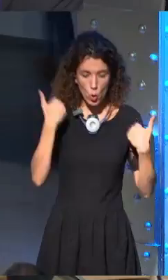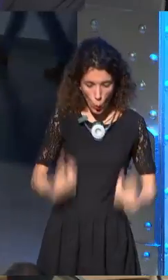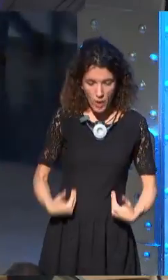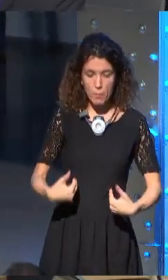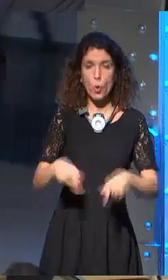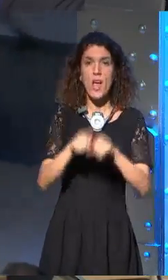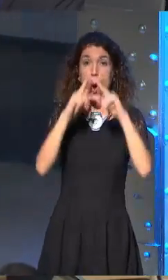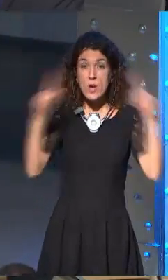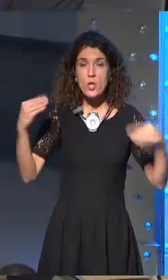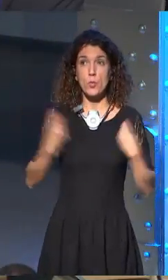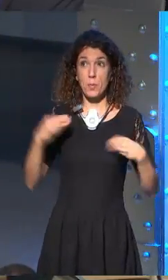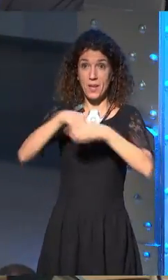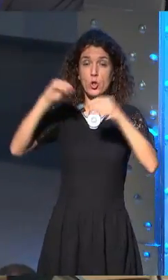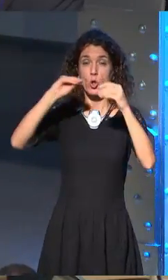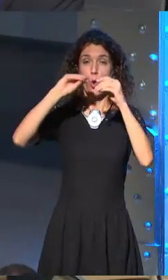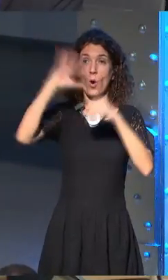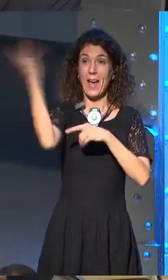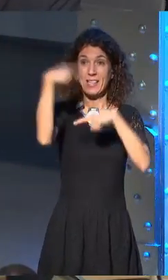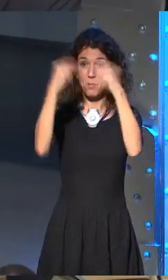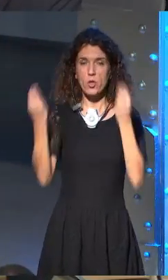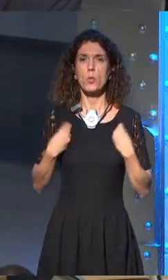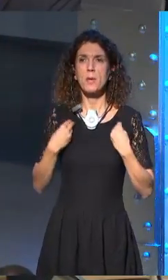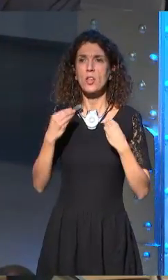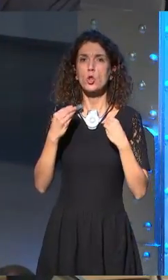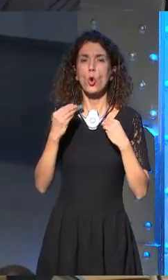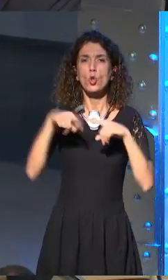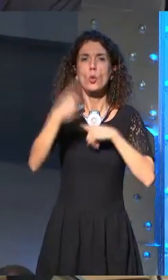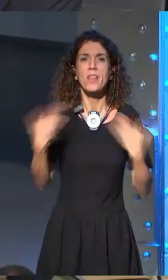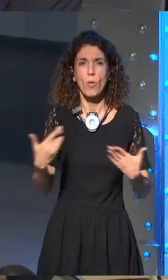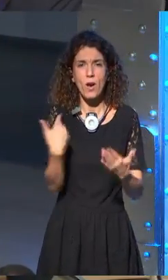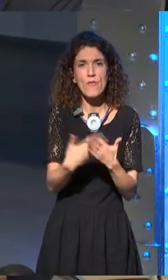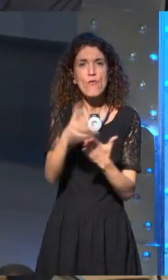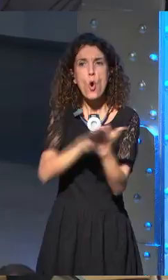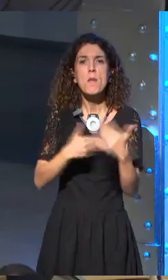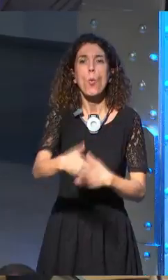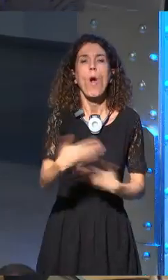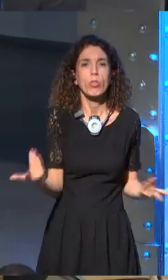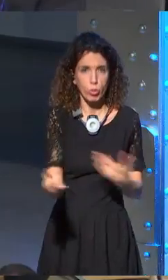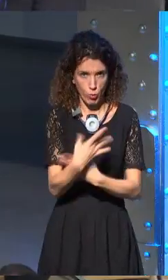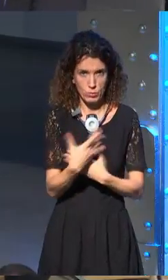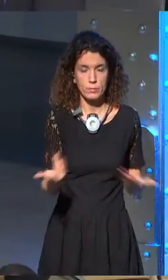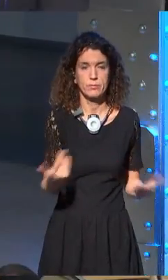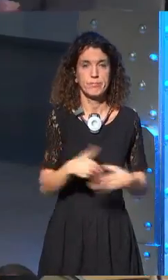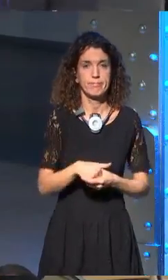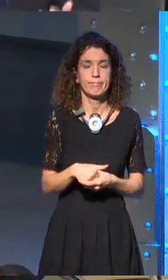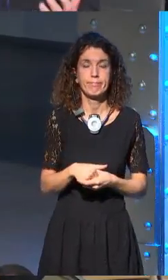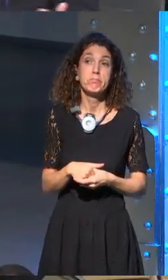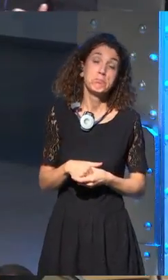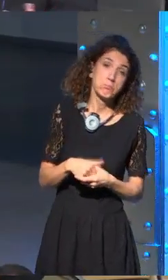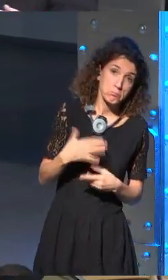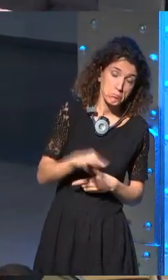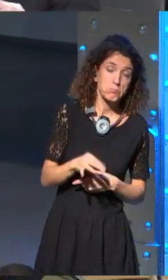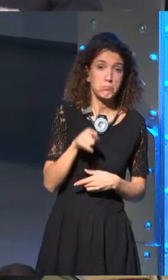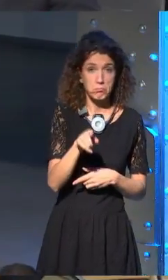ideas on what happens to the human body after 1 year in space? Why we go to, so